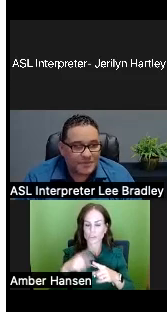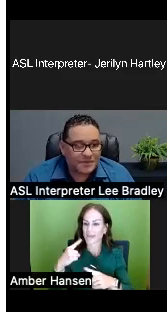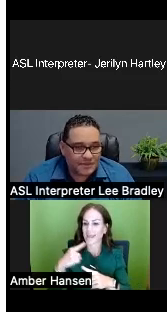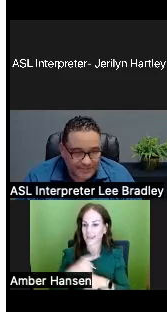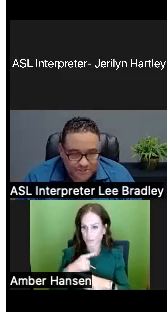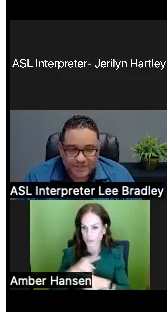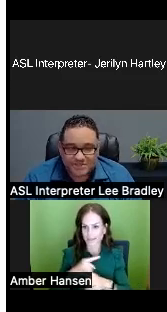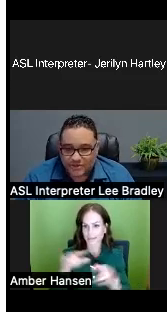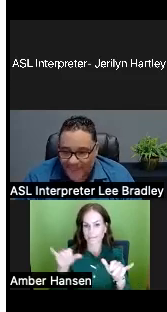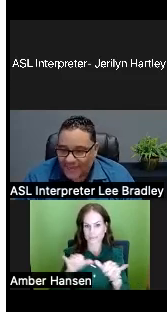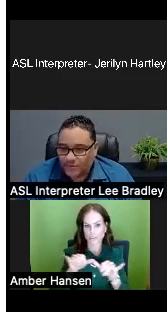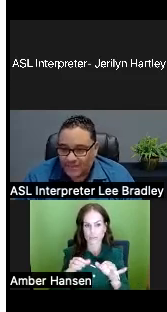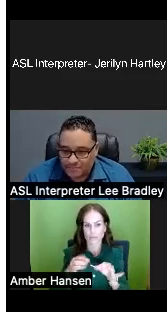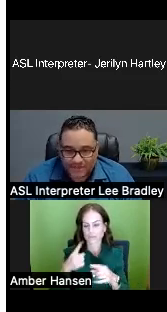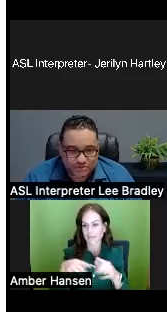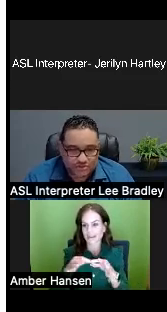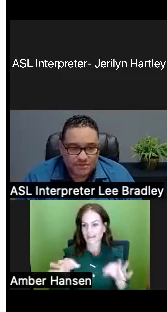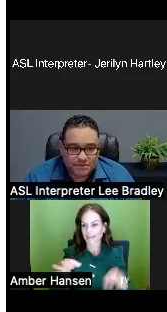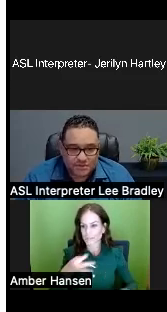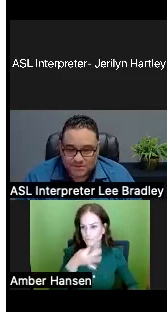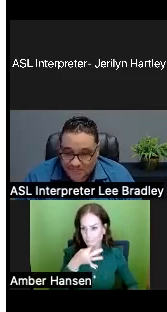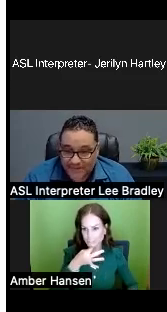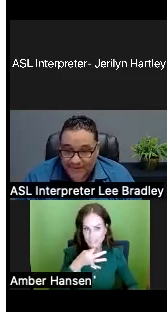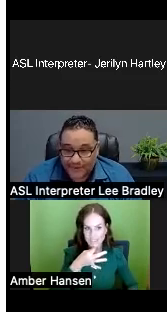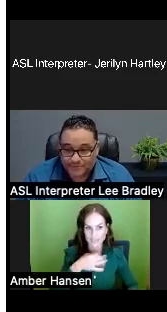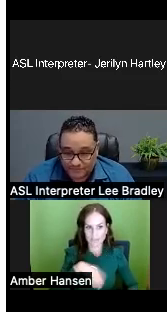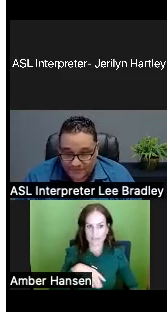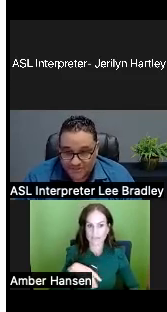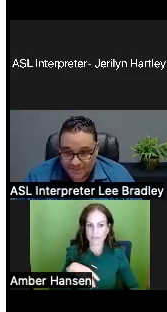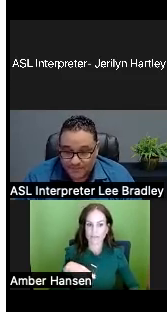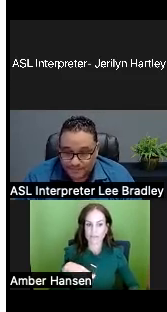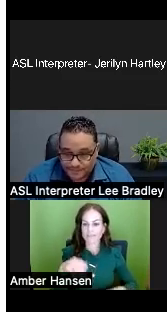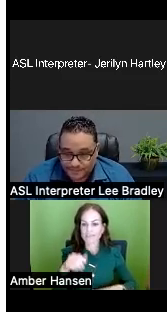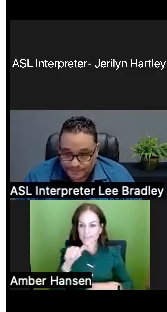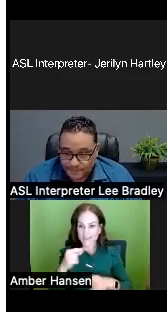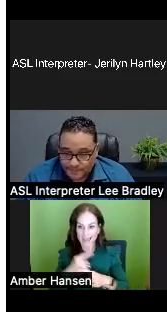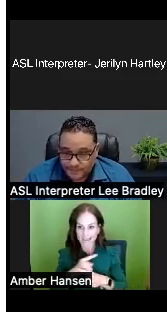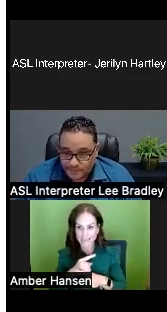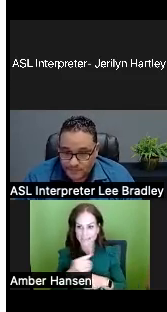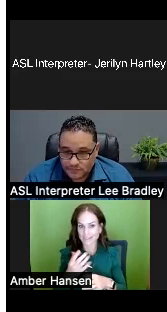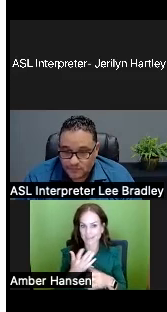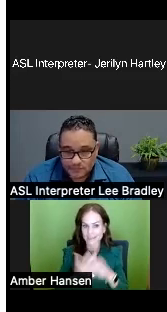develop instruments to accurately measure sign language proficiency.